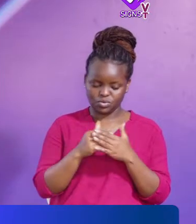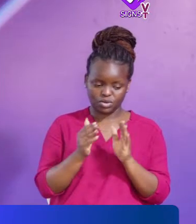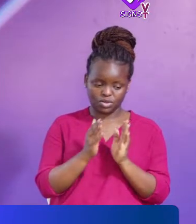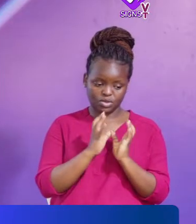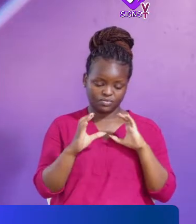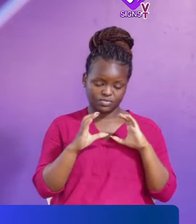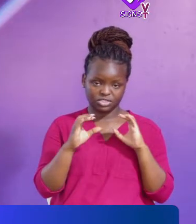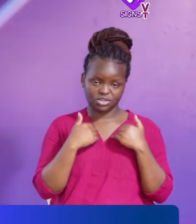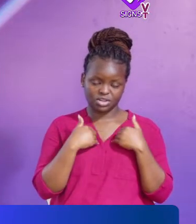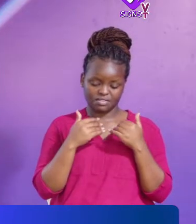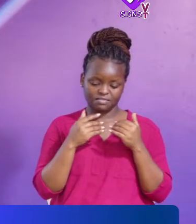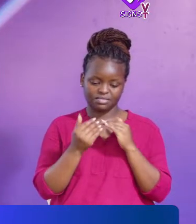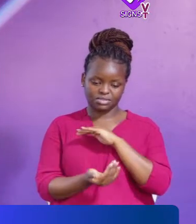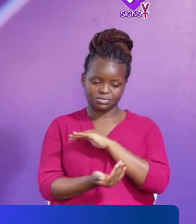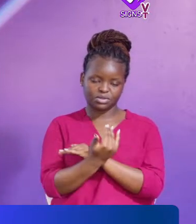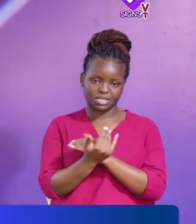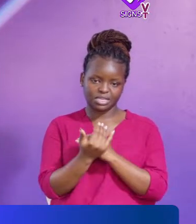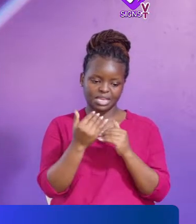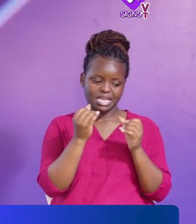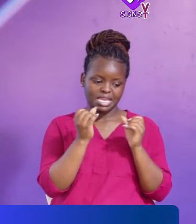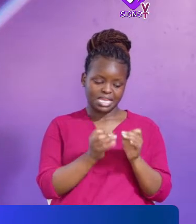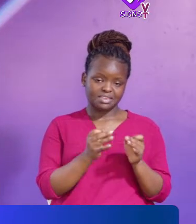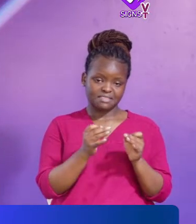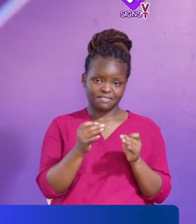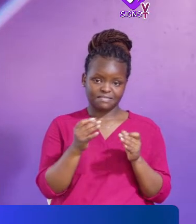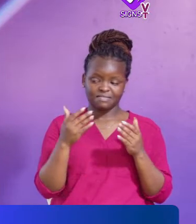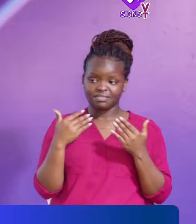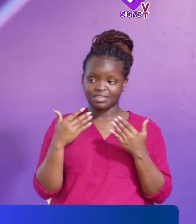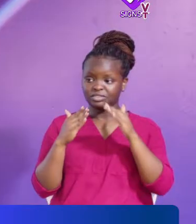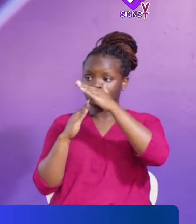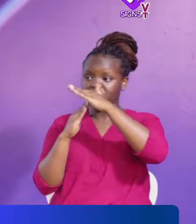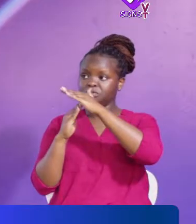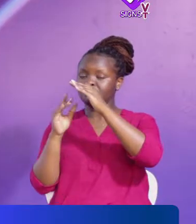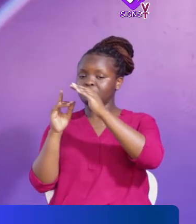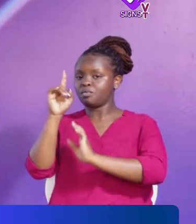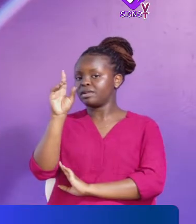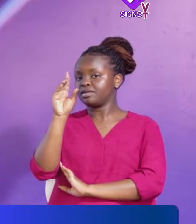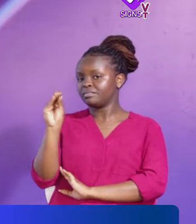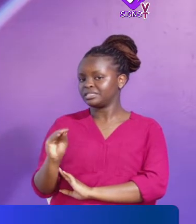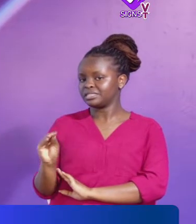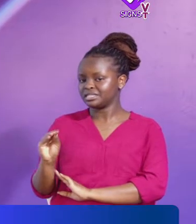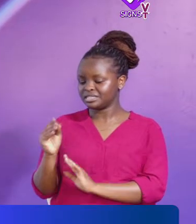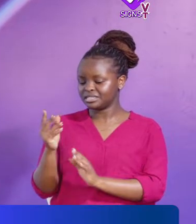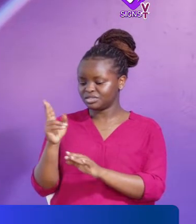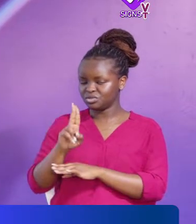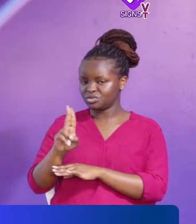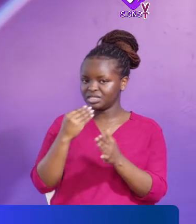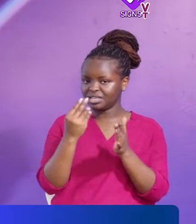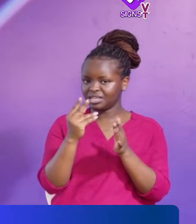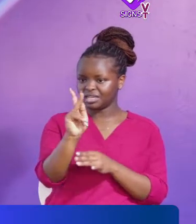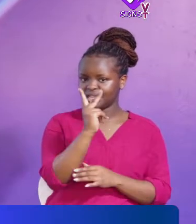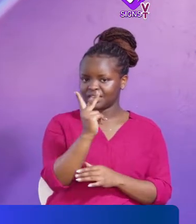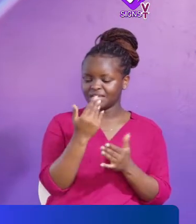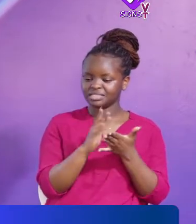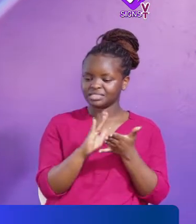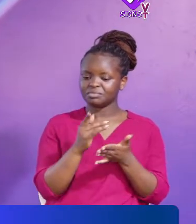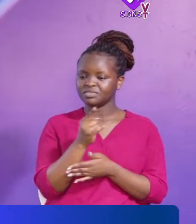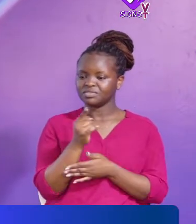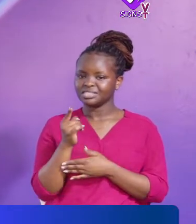were having this morning, that if the elite are spending in Kenya, then probably some of these challenges will